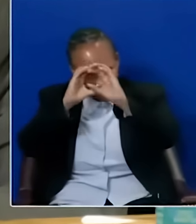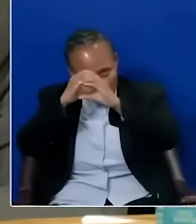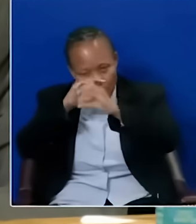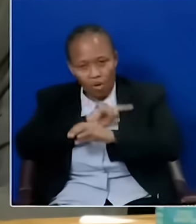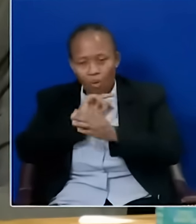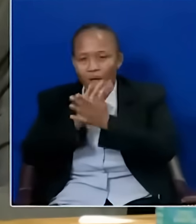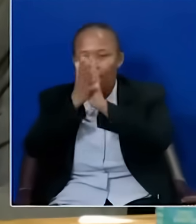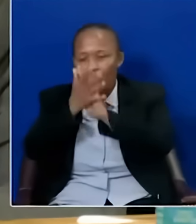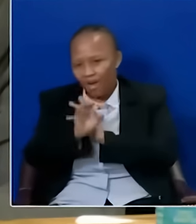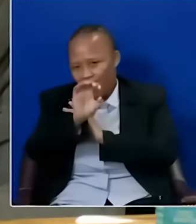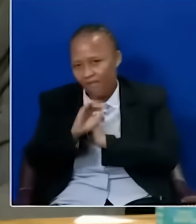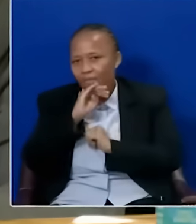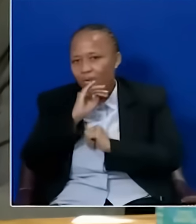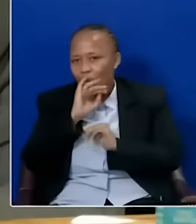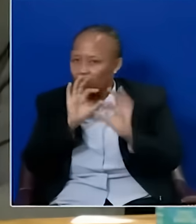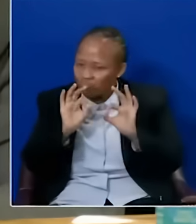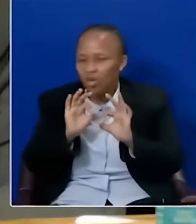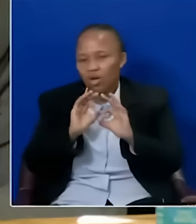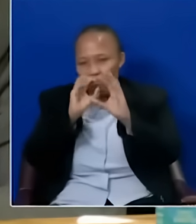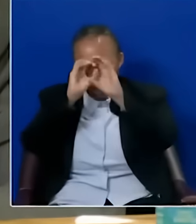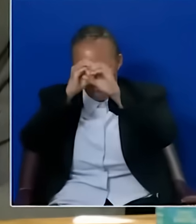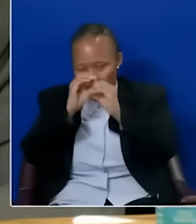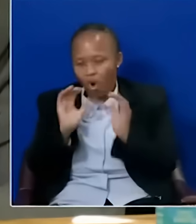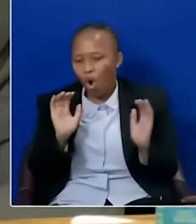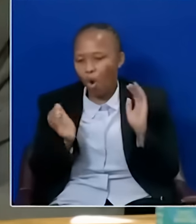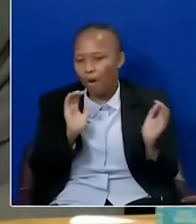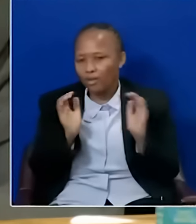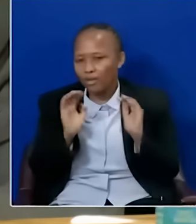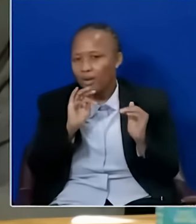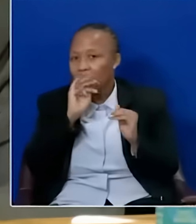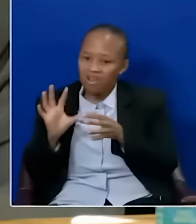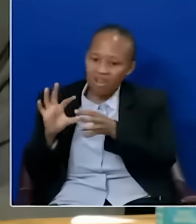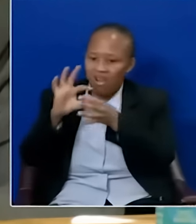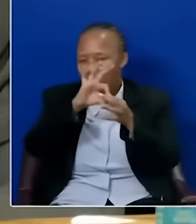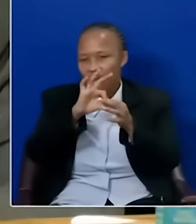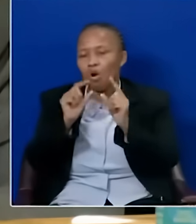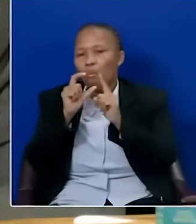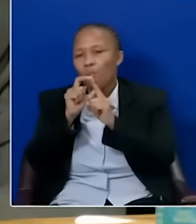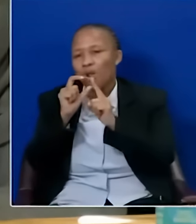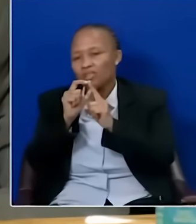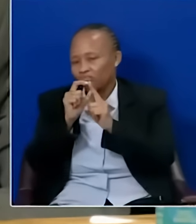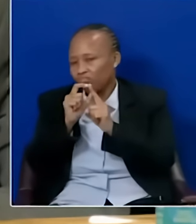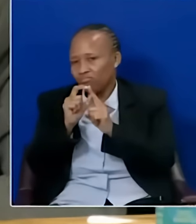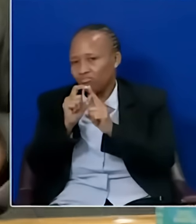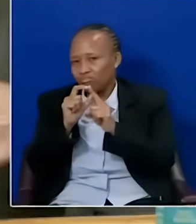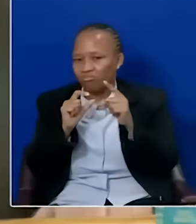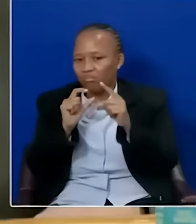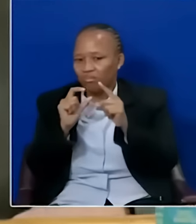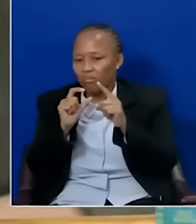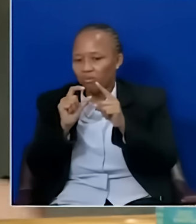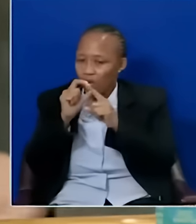for microscopic comparison, you can't link bullet cores to a firearm mentioned in